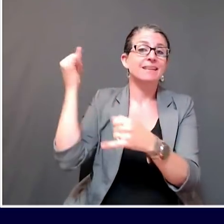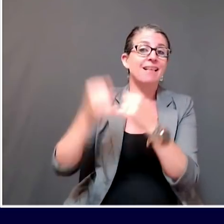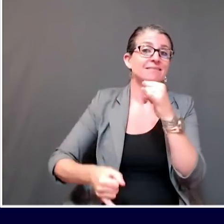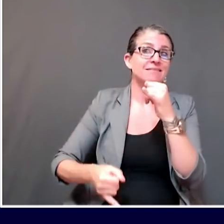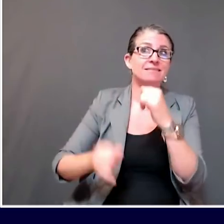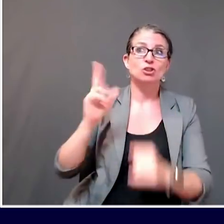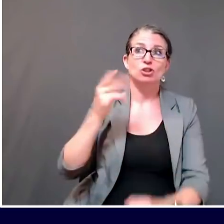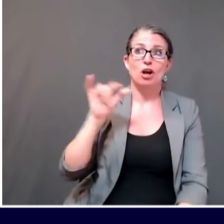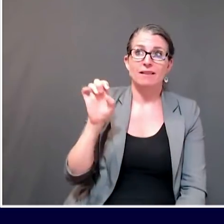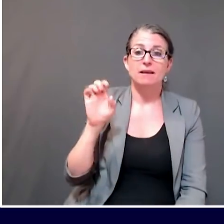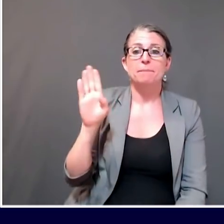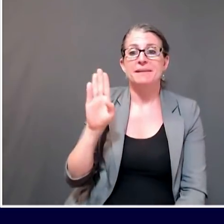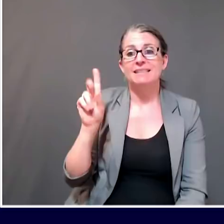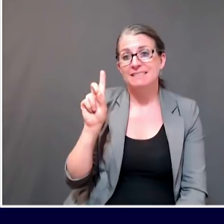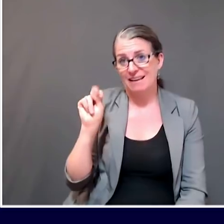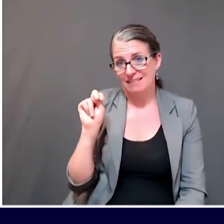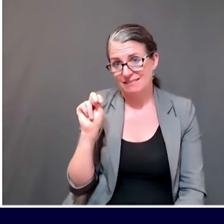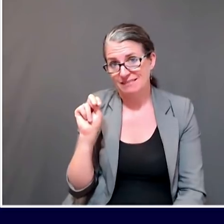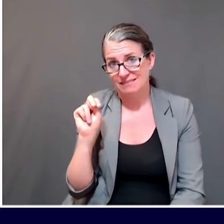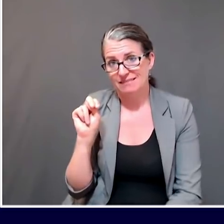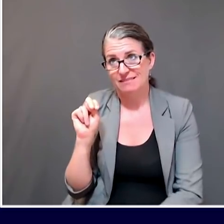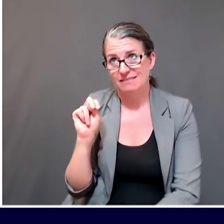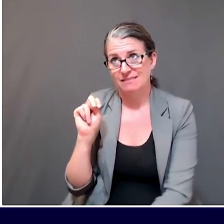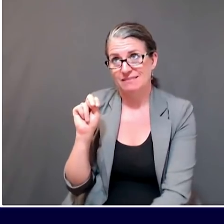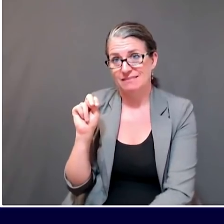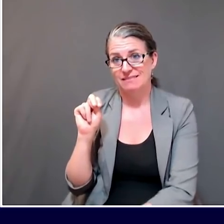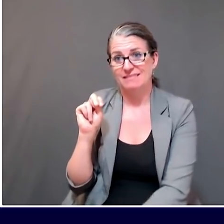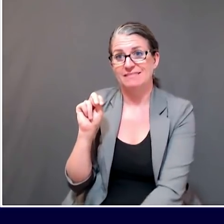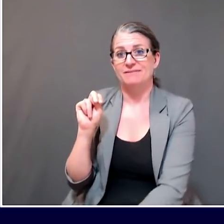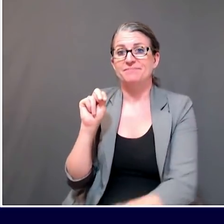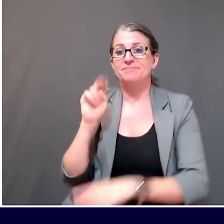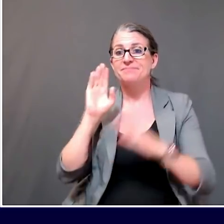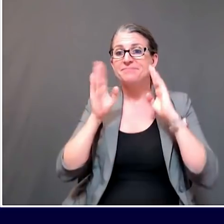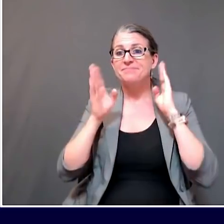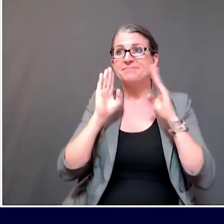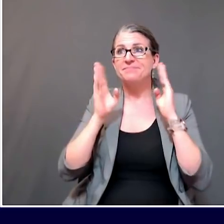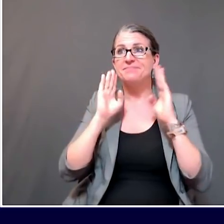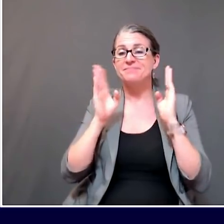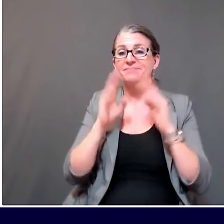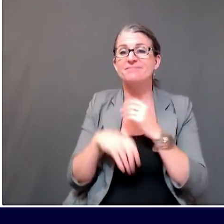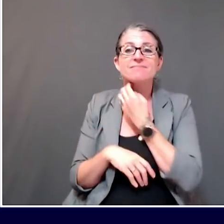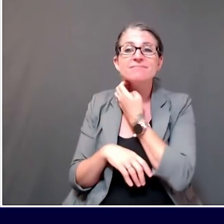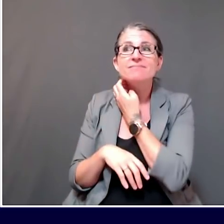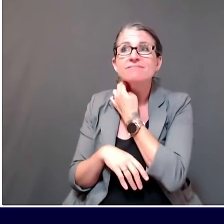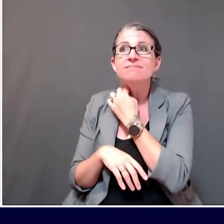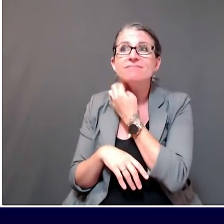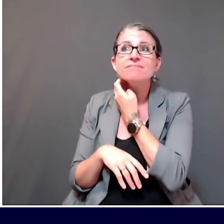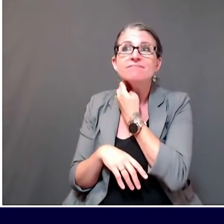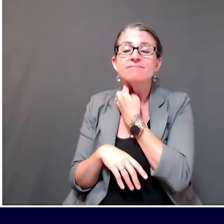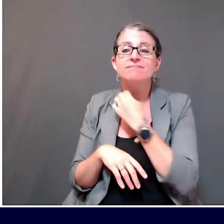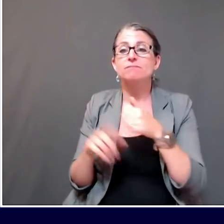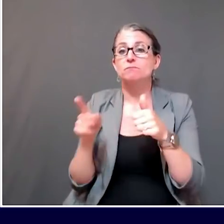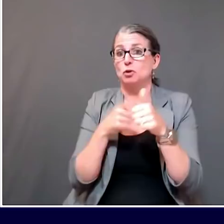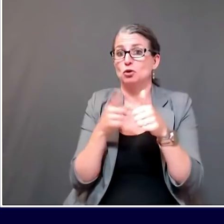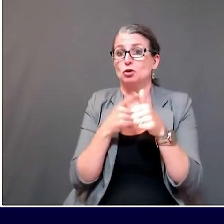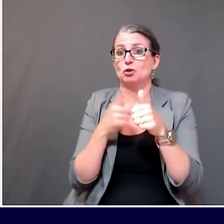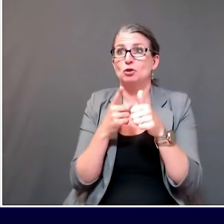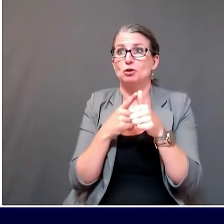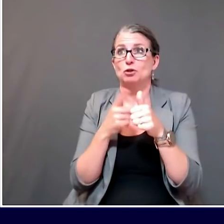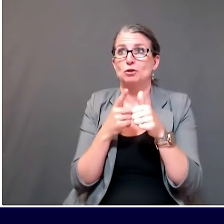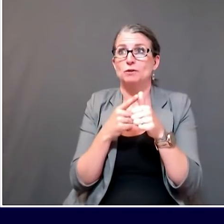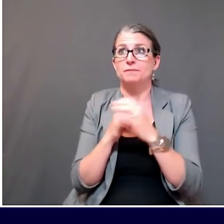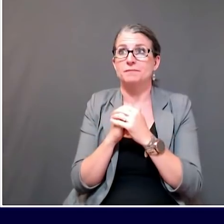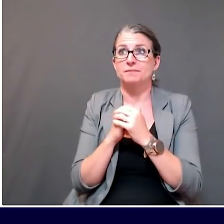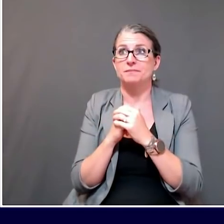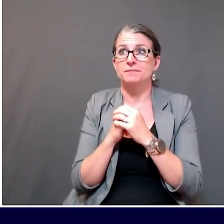Yep. Hi, Dr. Shah. Thank you for taking my questions. The first one is pretty specific about the state